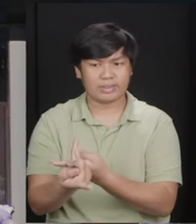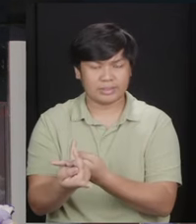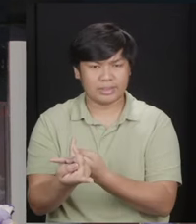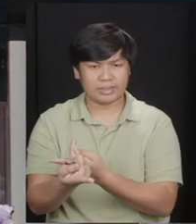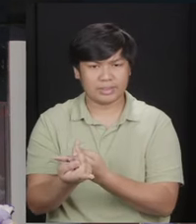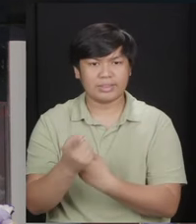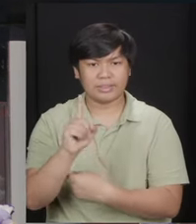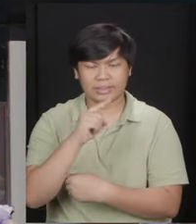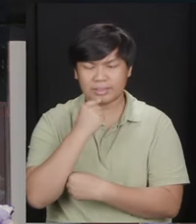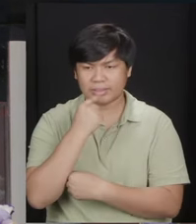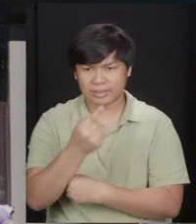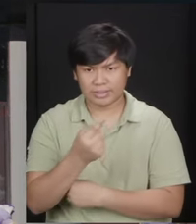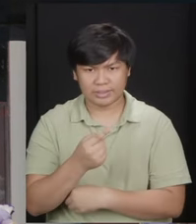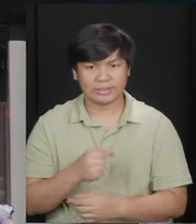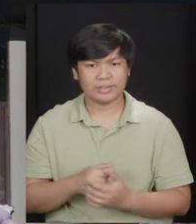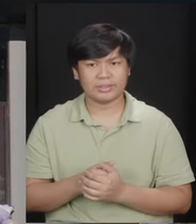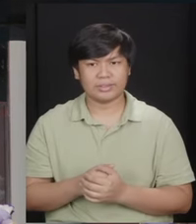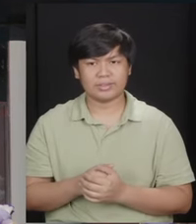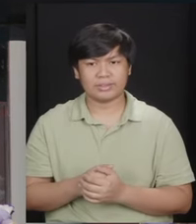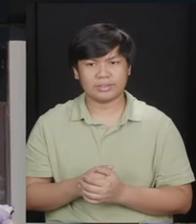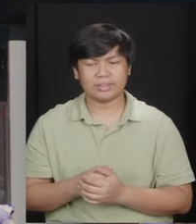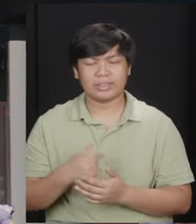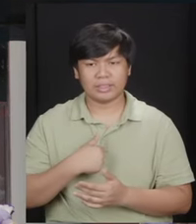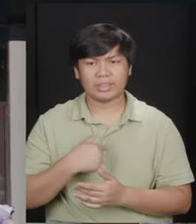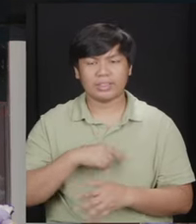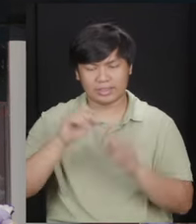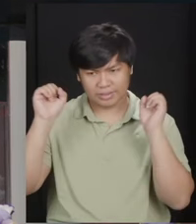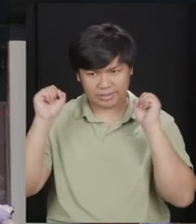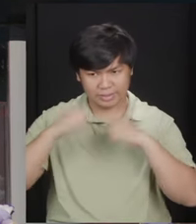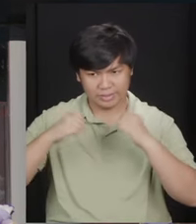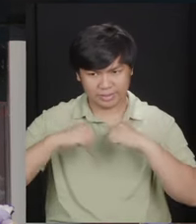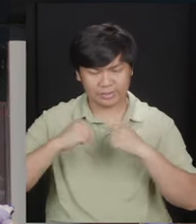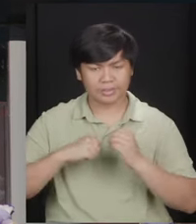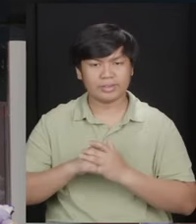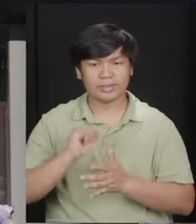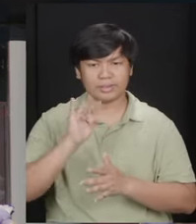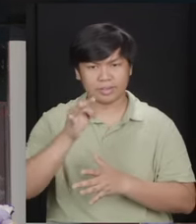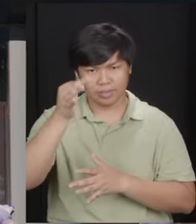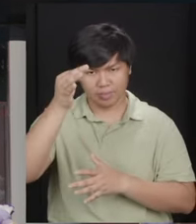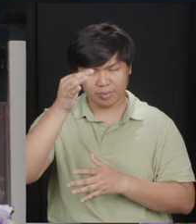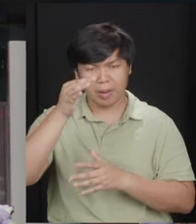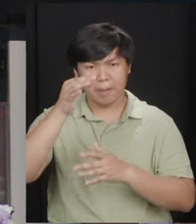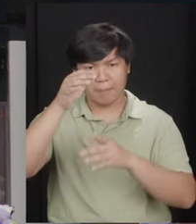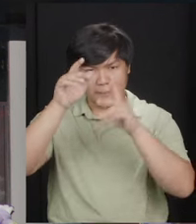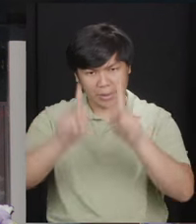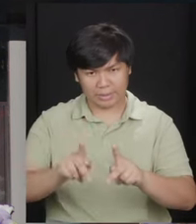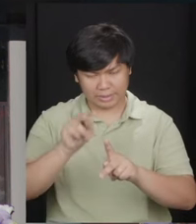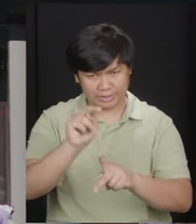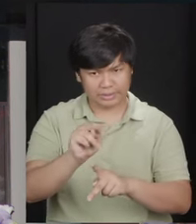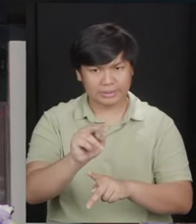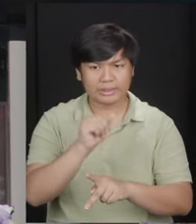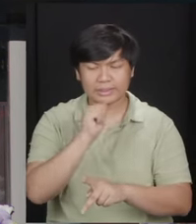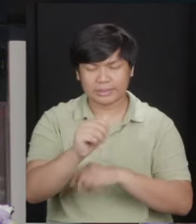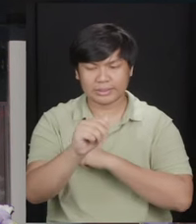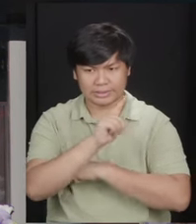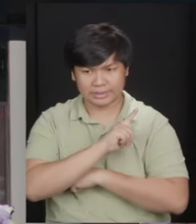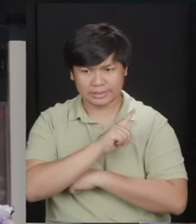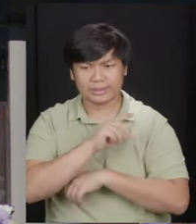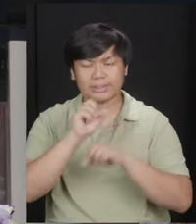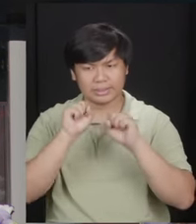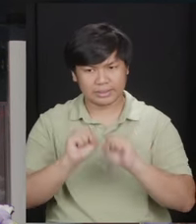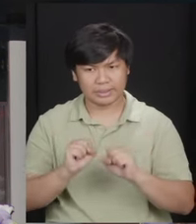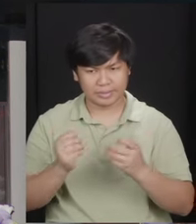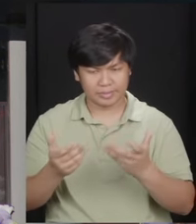he said. That's what MacArthur is saying, and I totally agree. If the person has a legitimate need, is not lazy, you